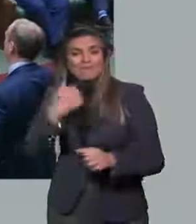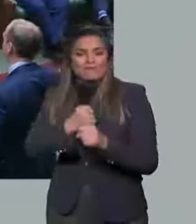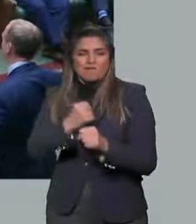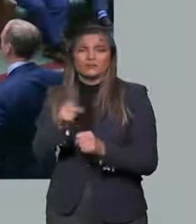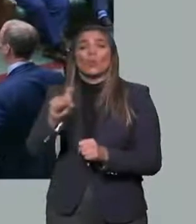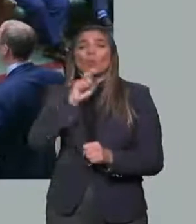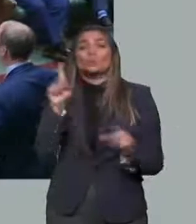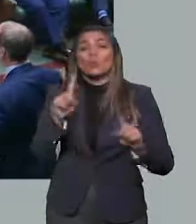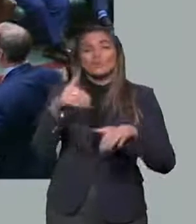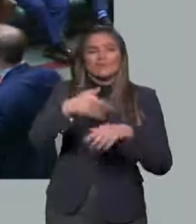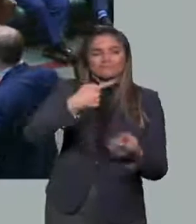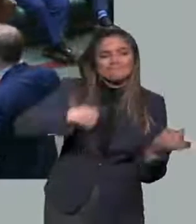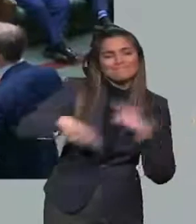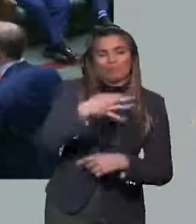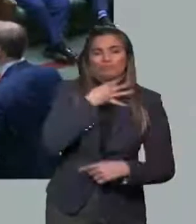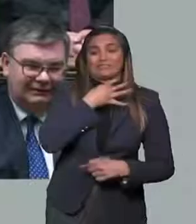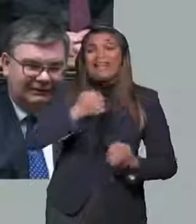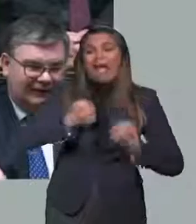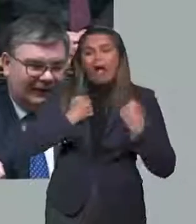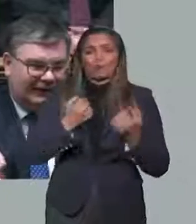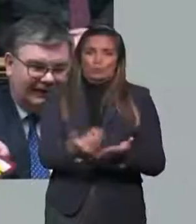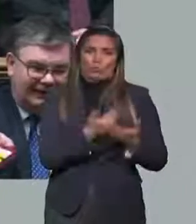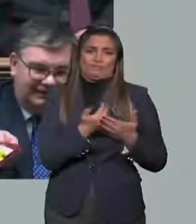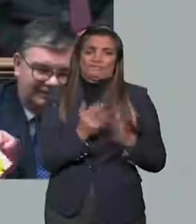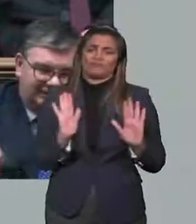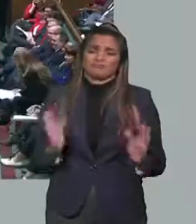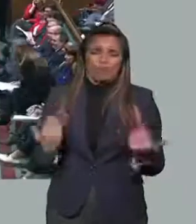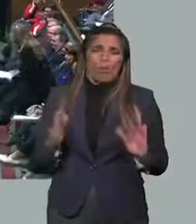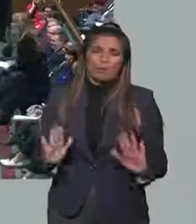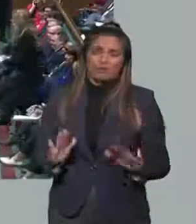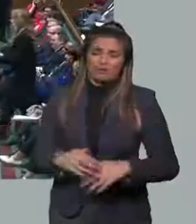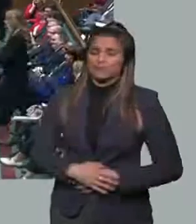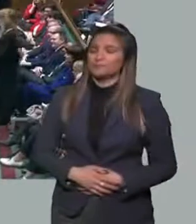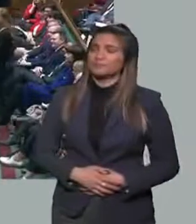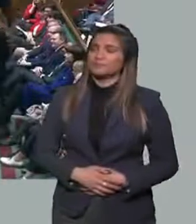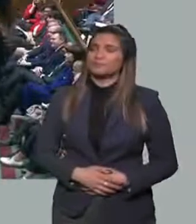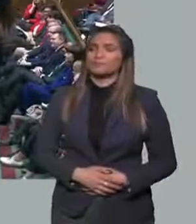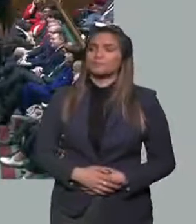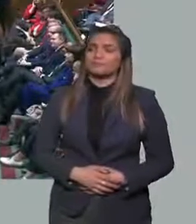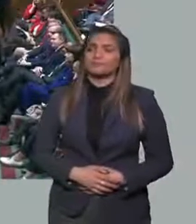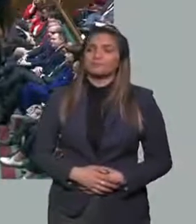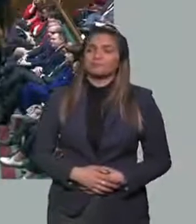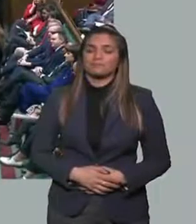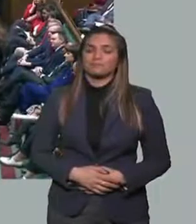put at risk our security. We're doing everything we can to protect it. Angela Rayner.